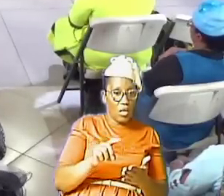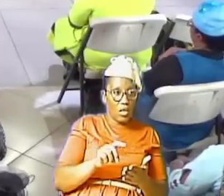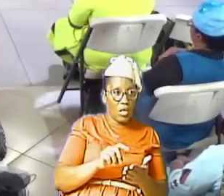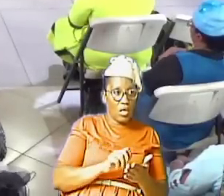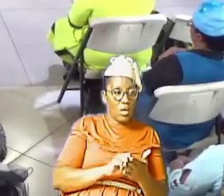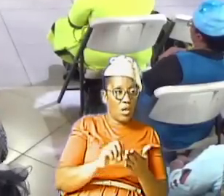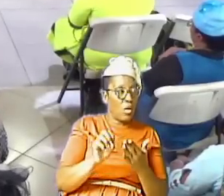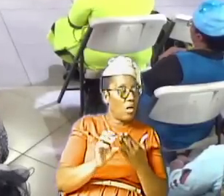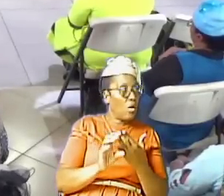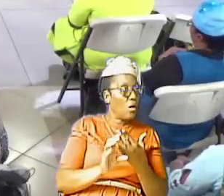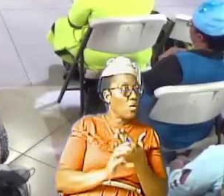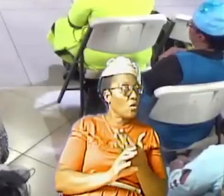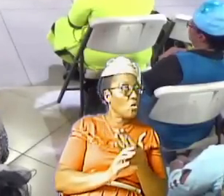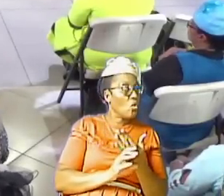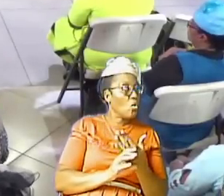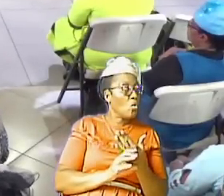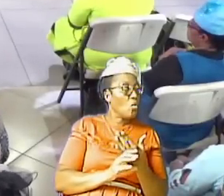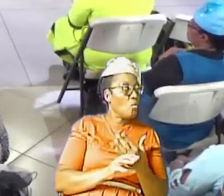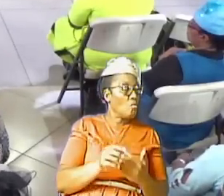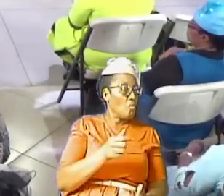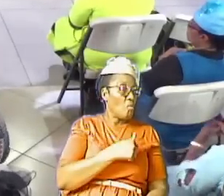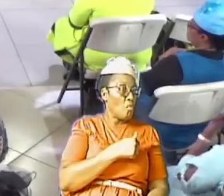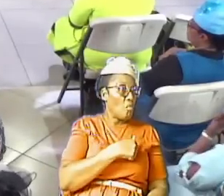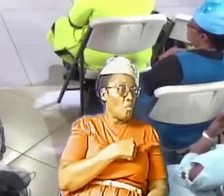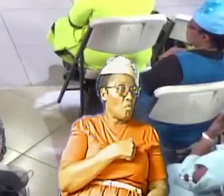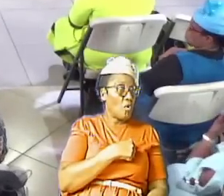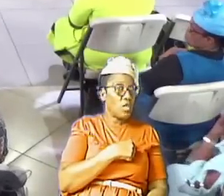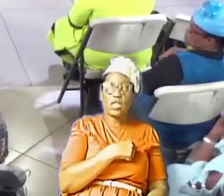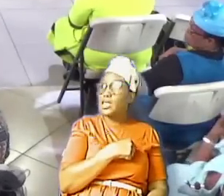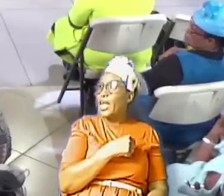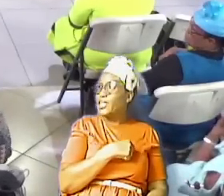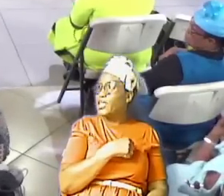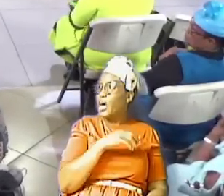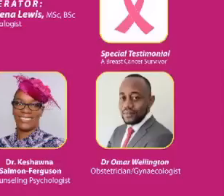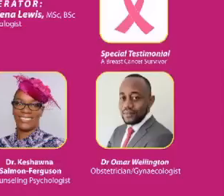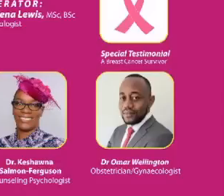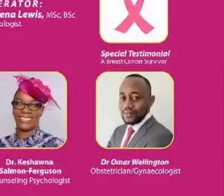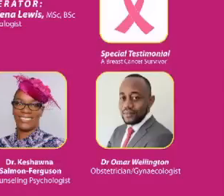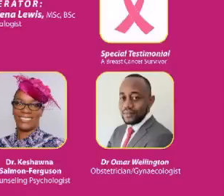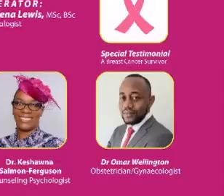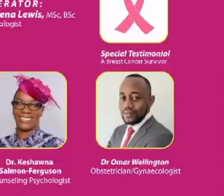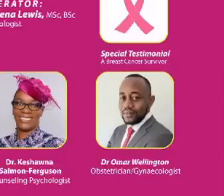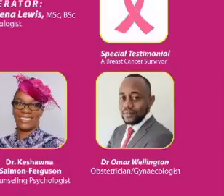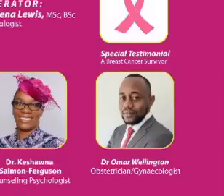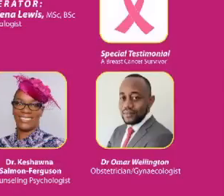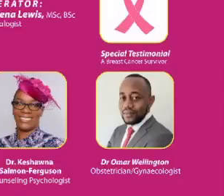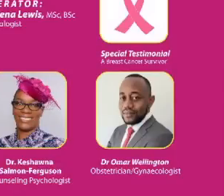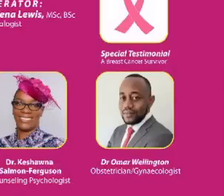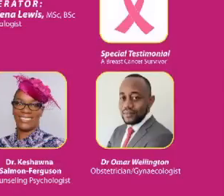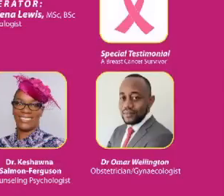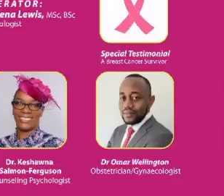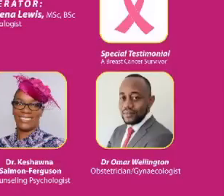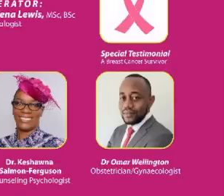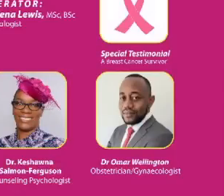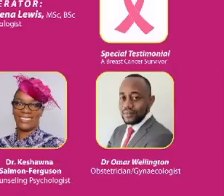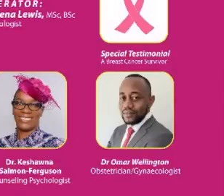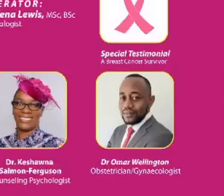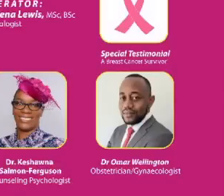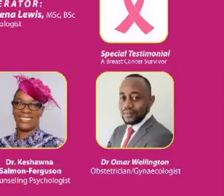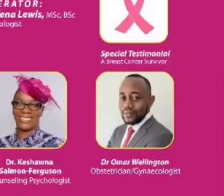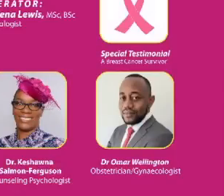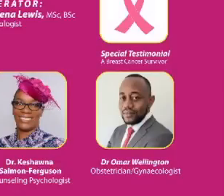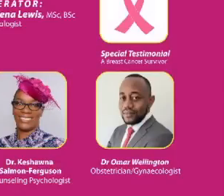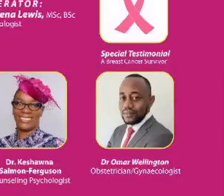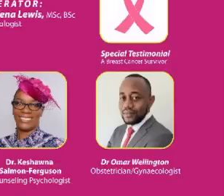Cancer Awareness Month. The Fam Health and Wellness Department will be hosting a forum